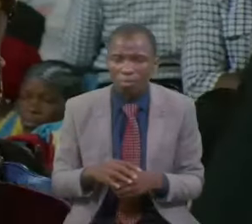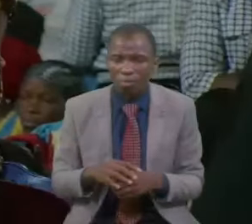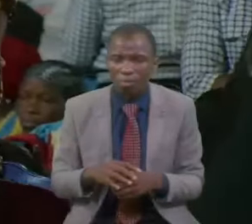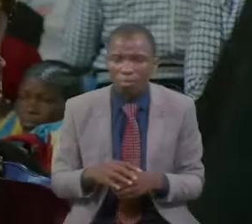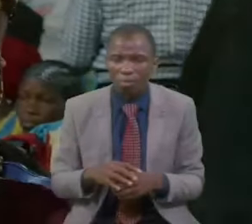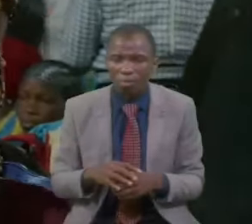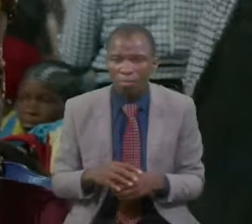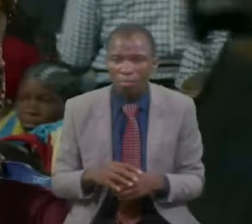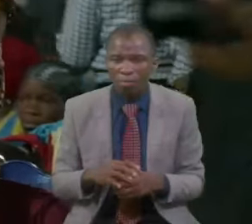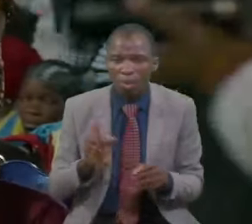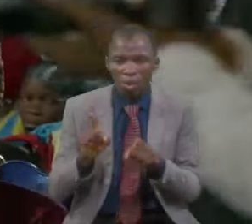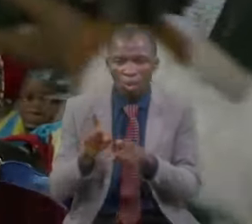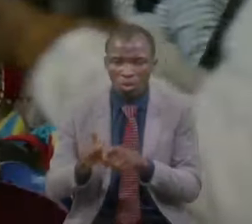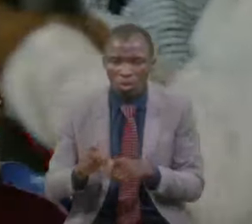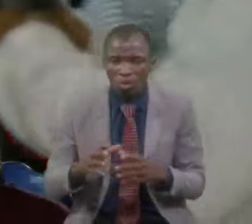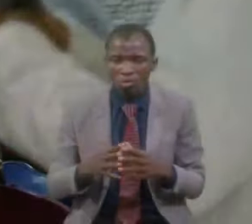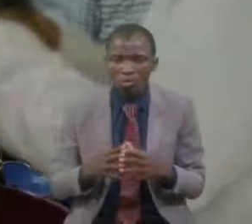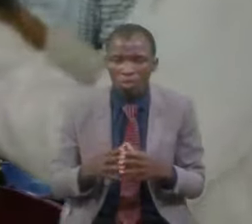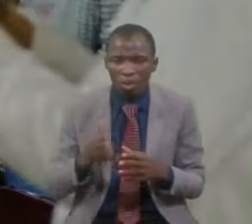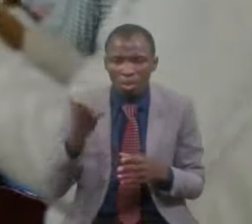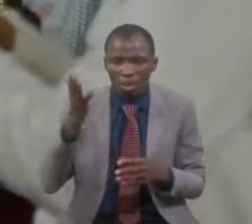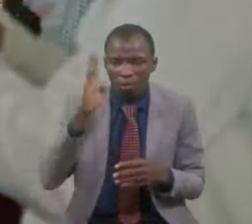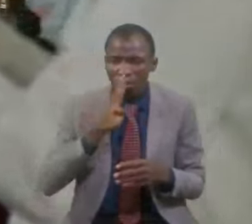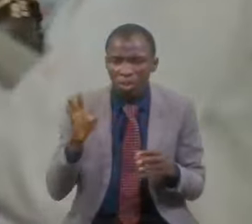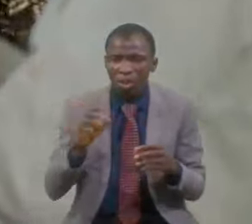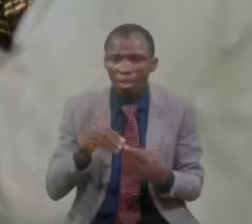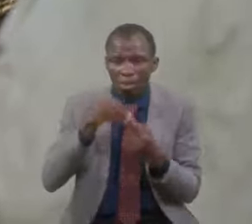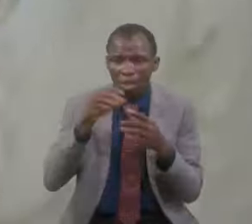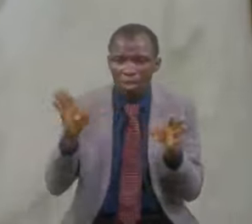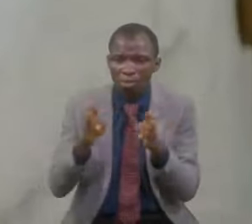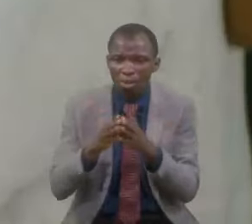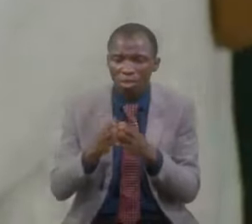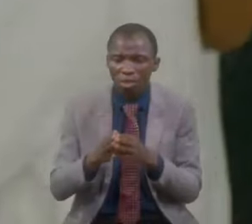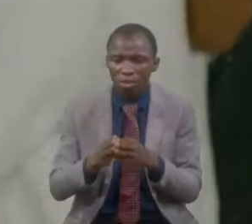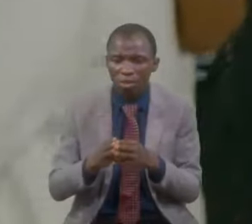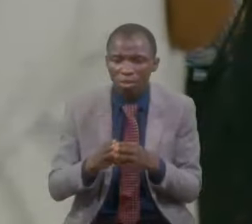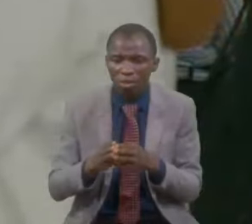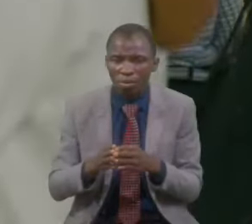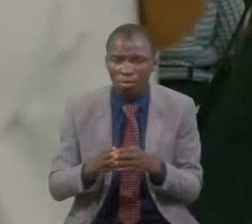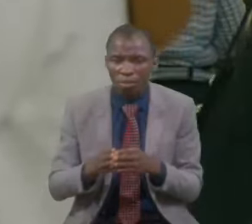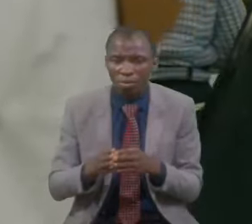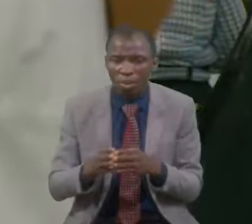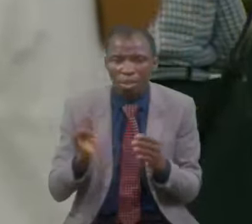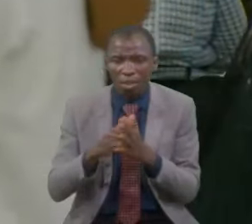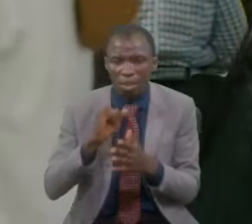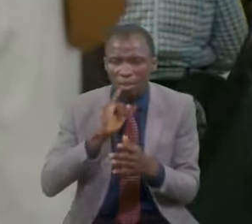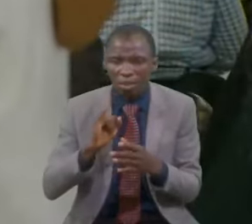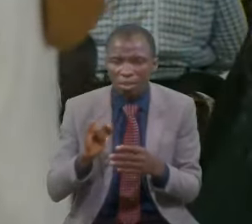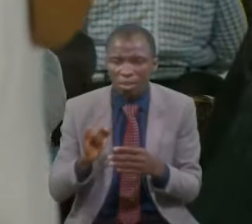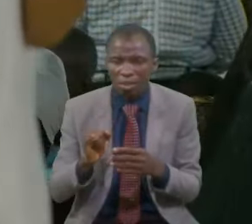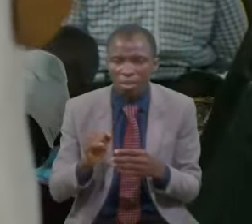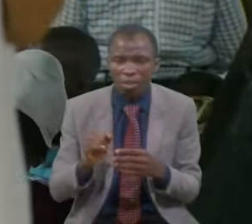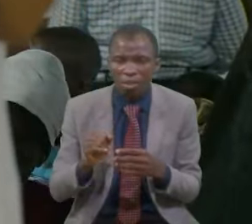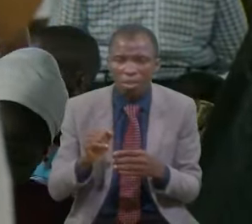Also, there will be a special meeting tagged Lunch Hour with Jesus